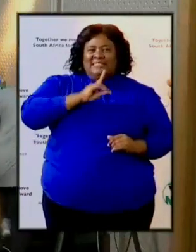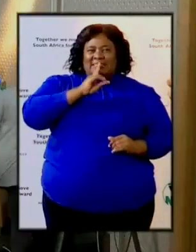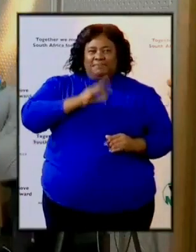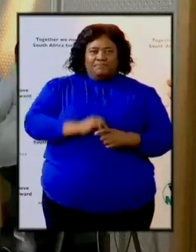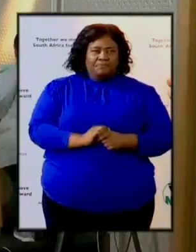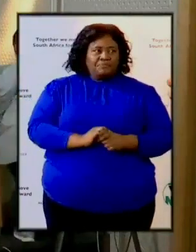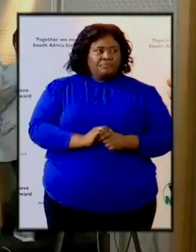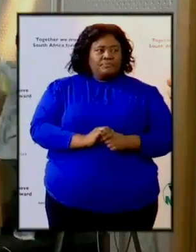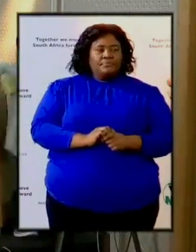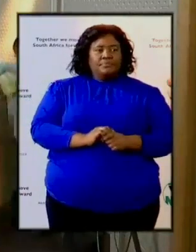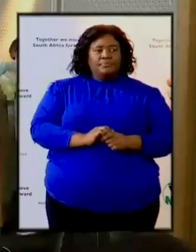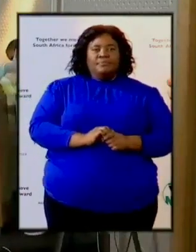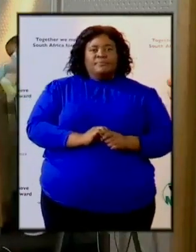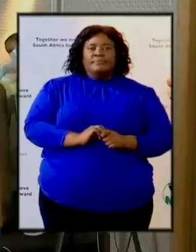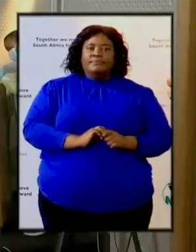Social